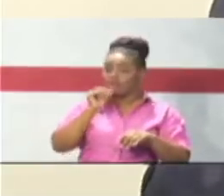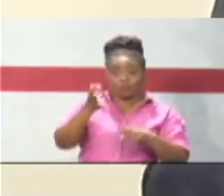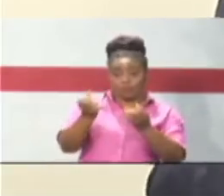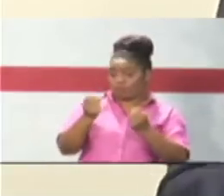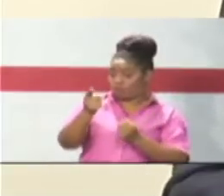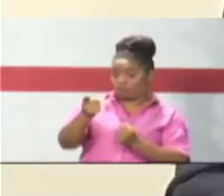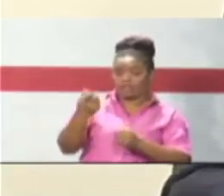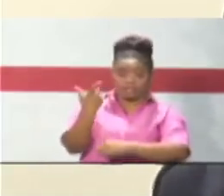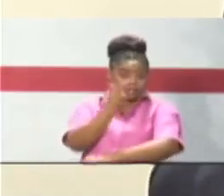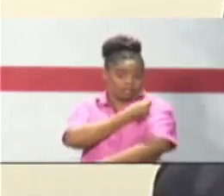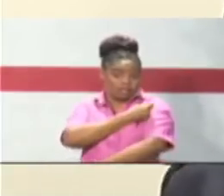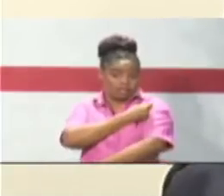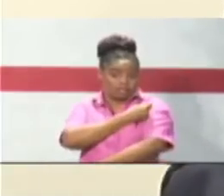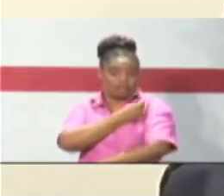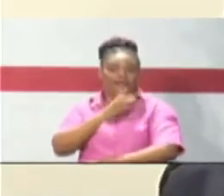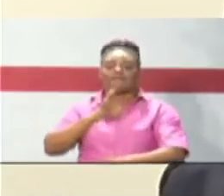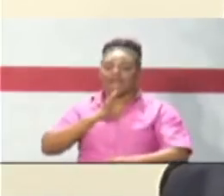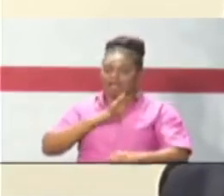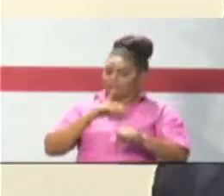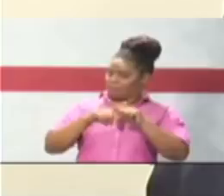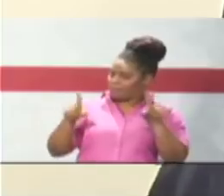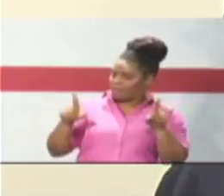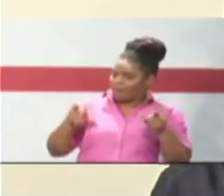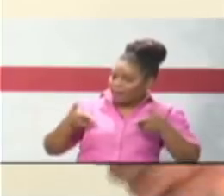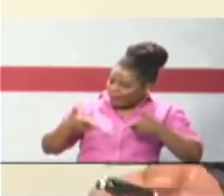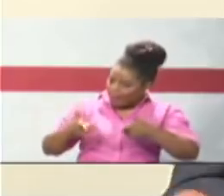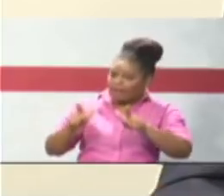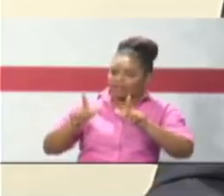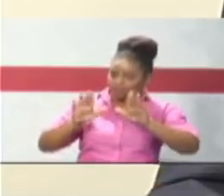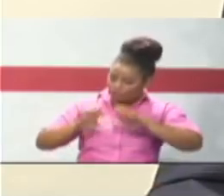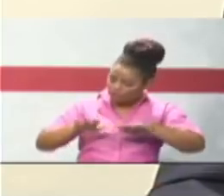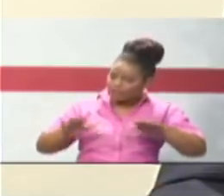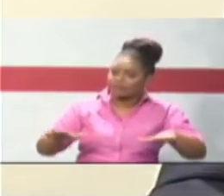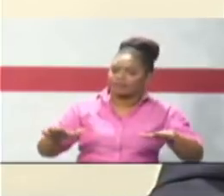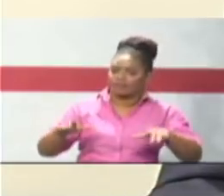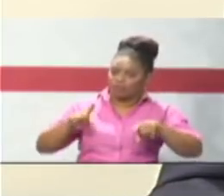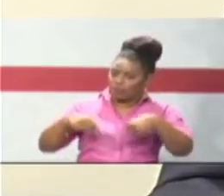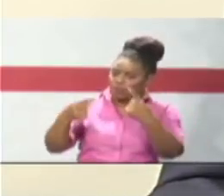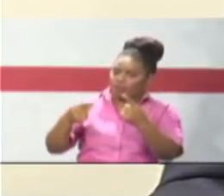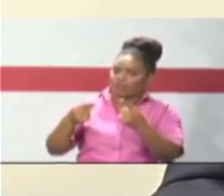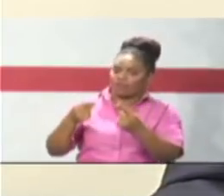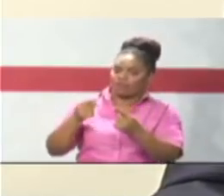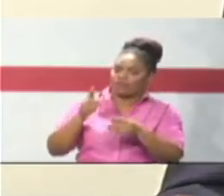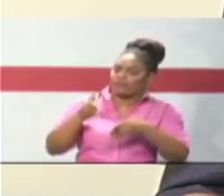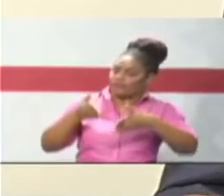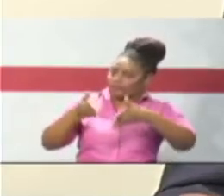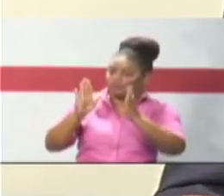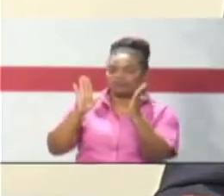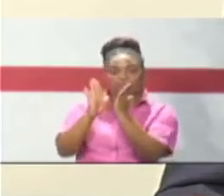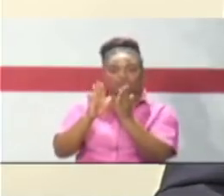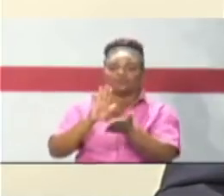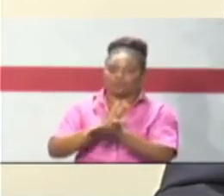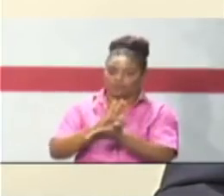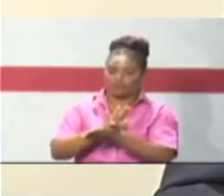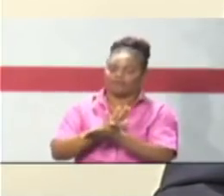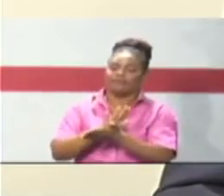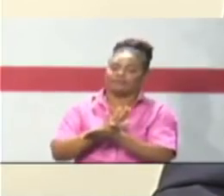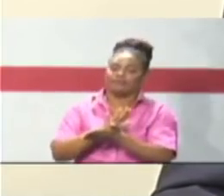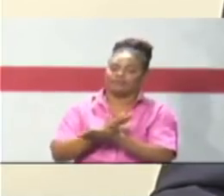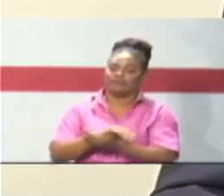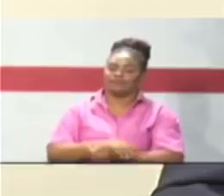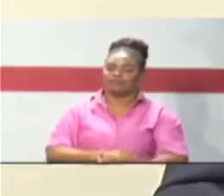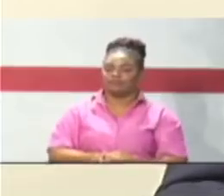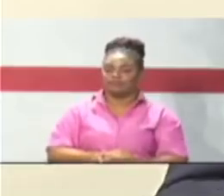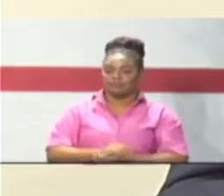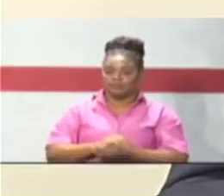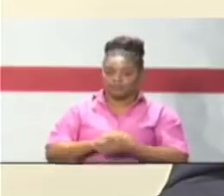your children a chance of going back to physical school. The Minister of Education gave a